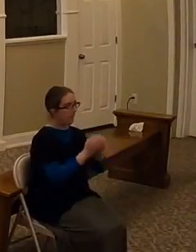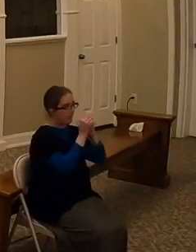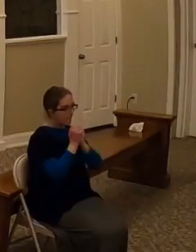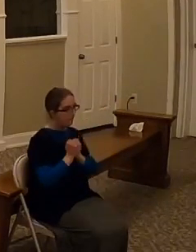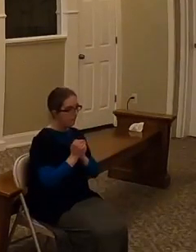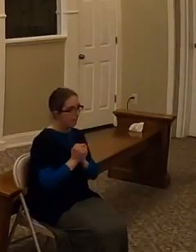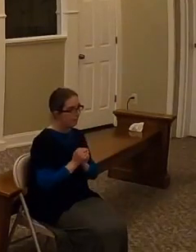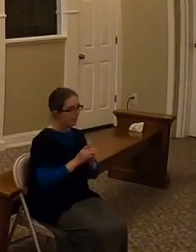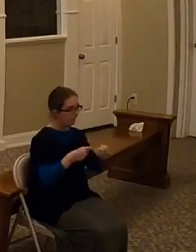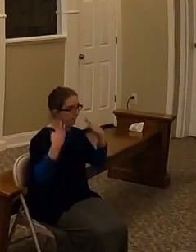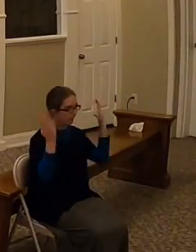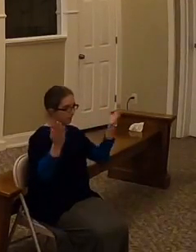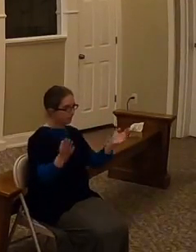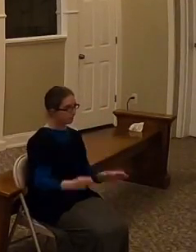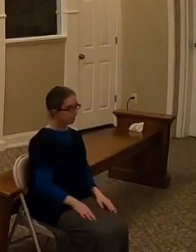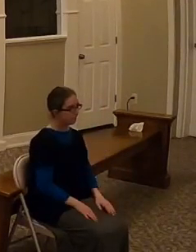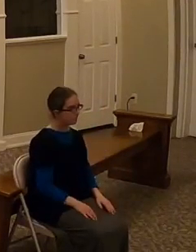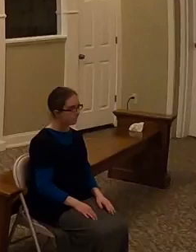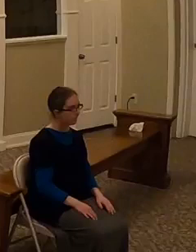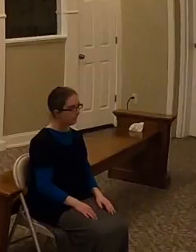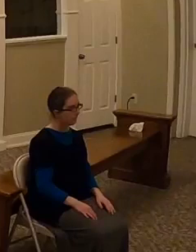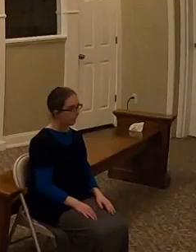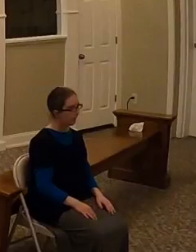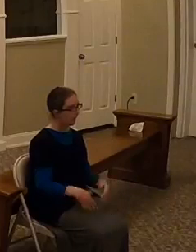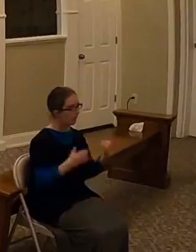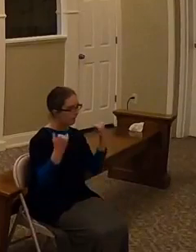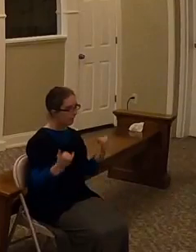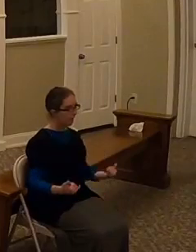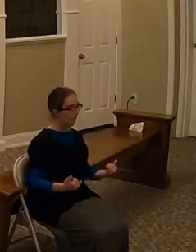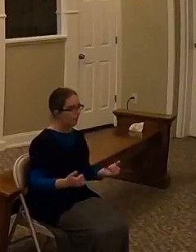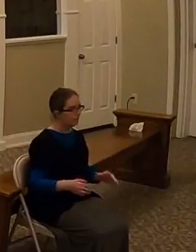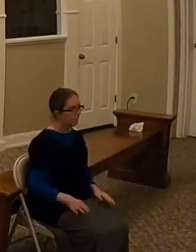Amen. Hallelujah. Now,